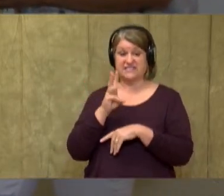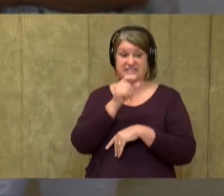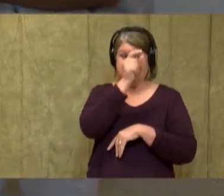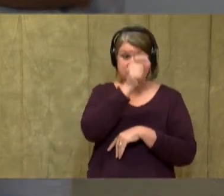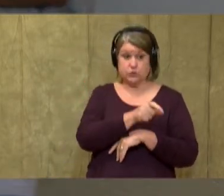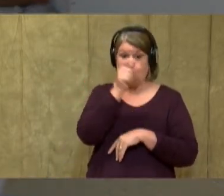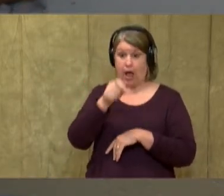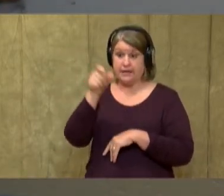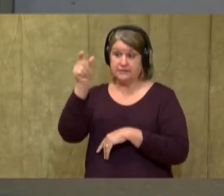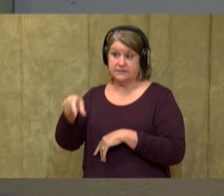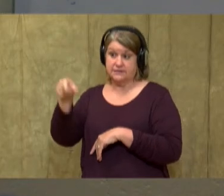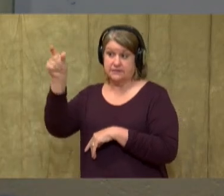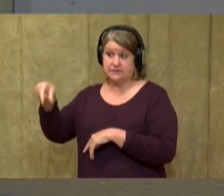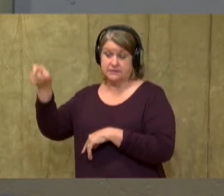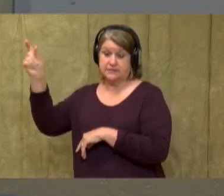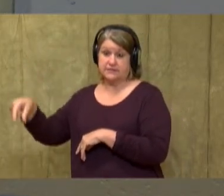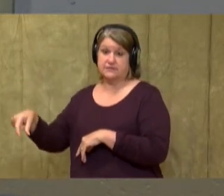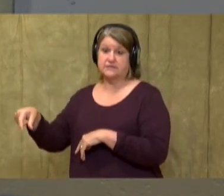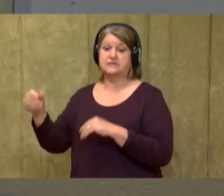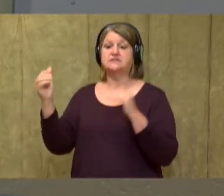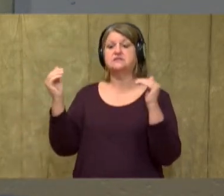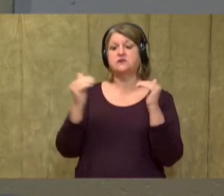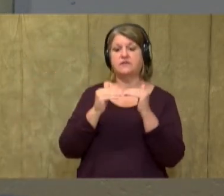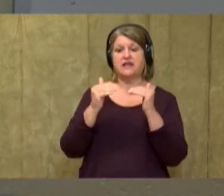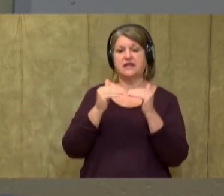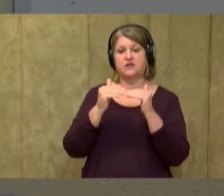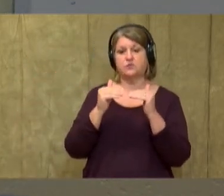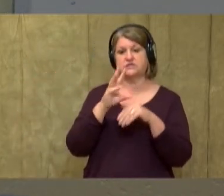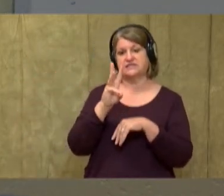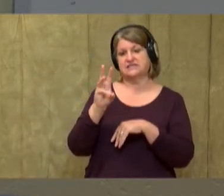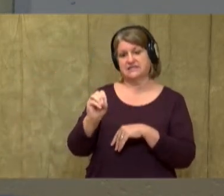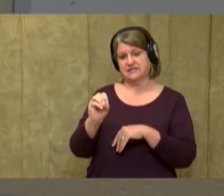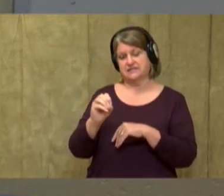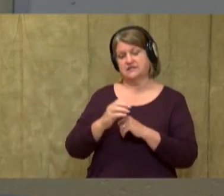so it equals 60.